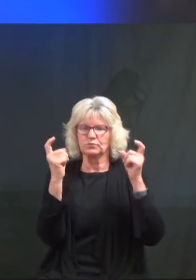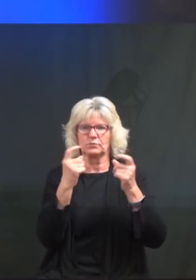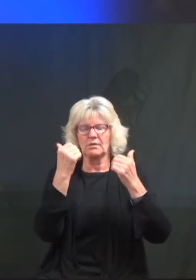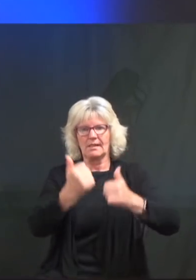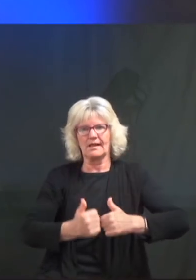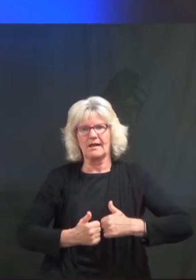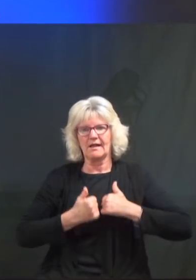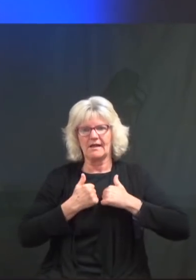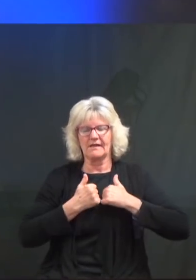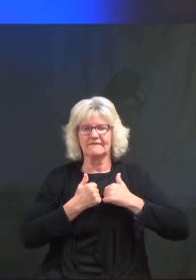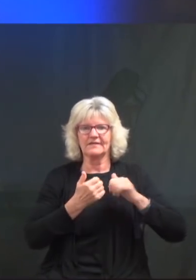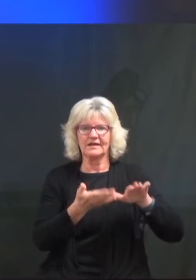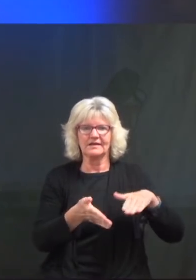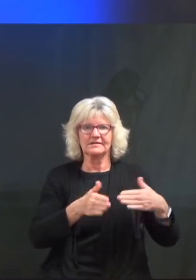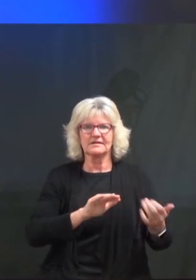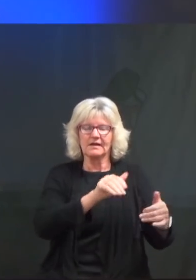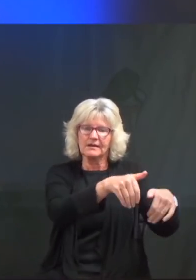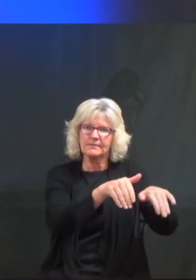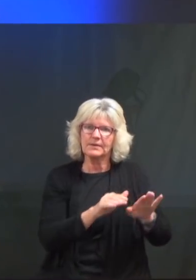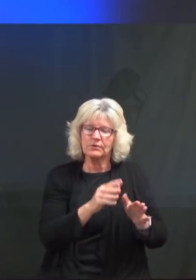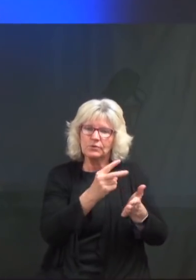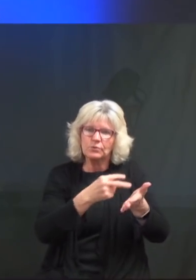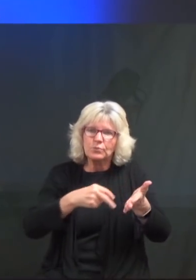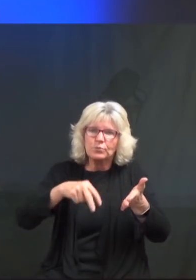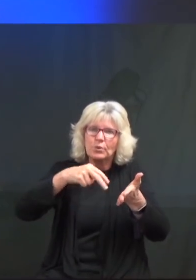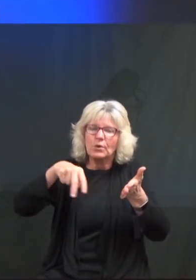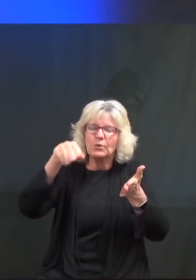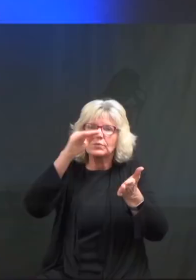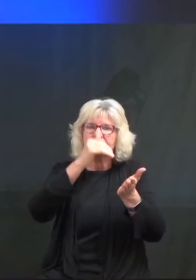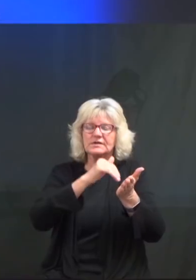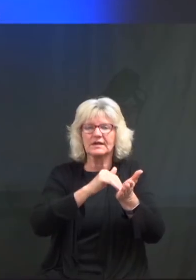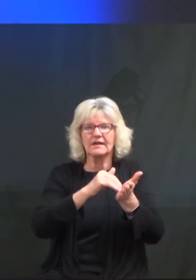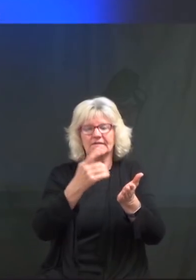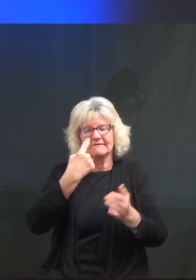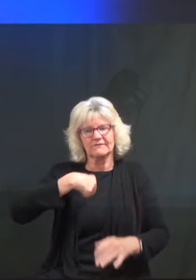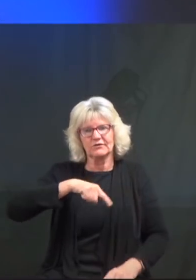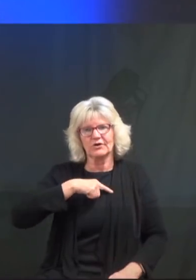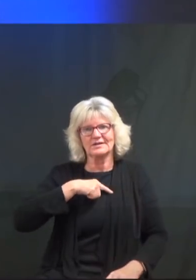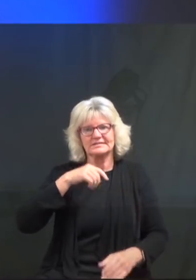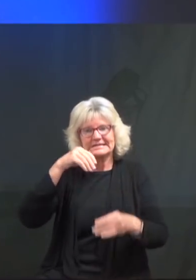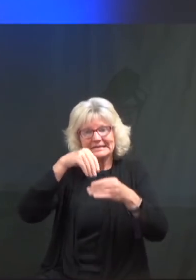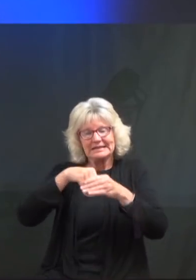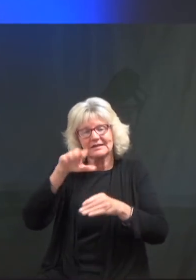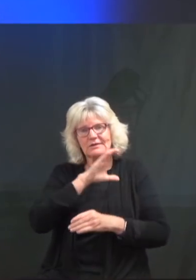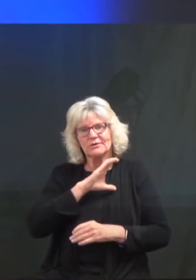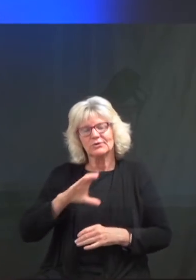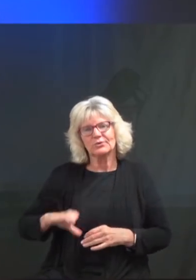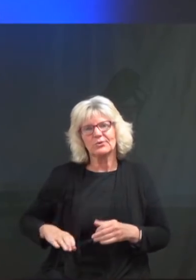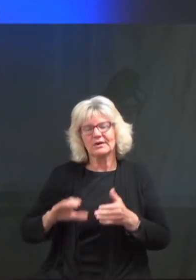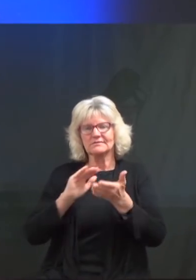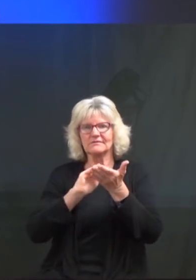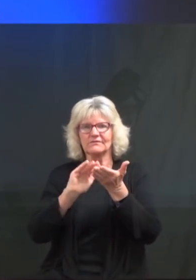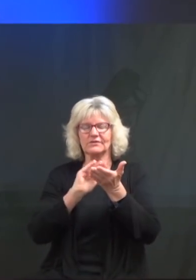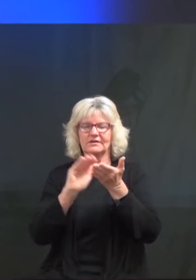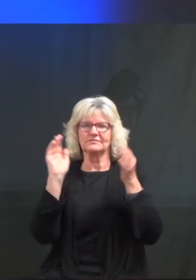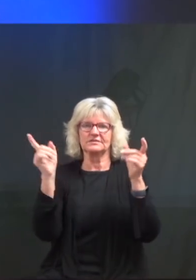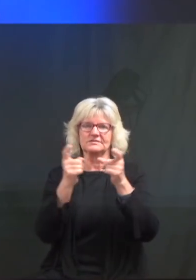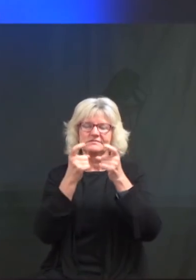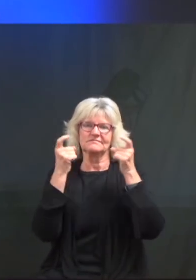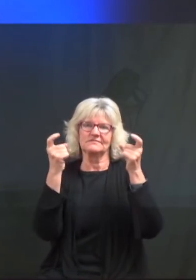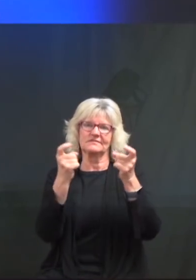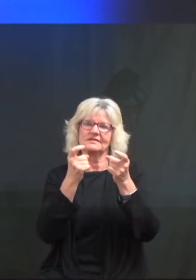us, rose again for us, and in Jesus Christ is forgiveness of sins. That's the message we take